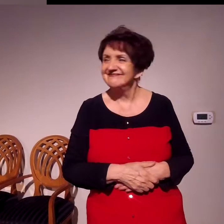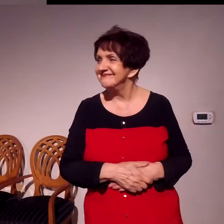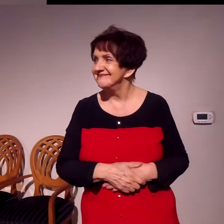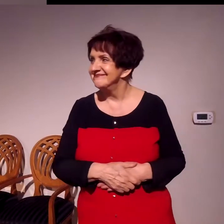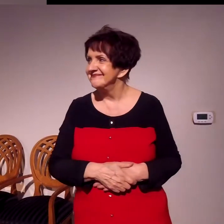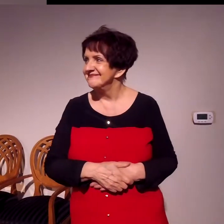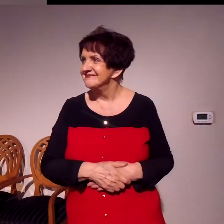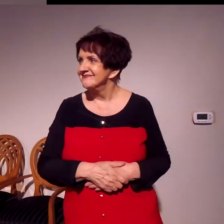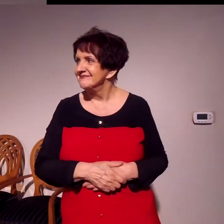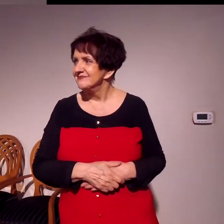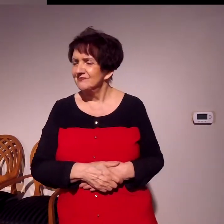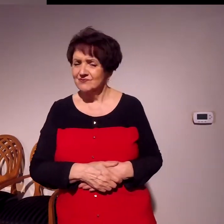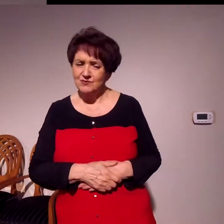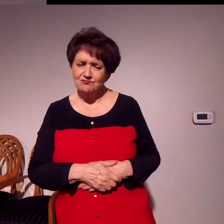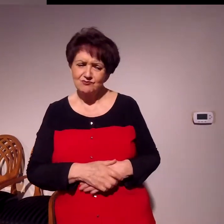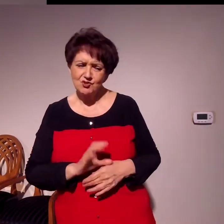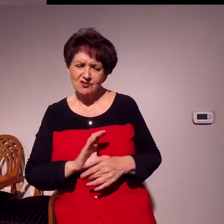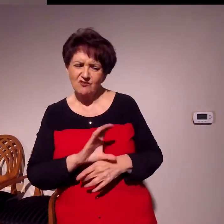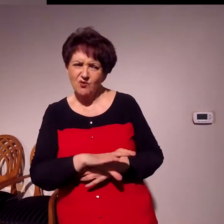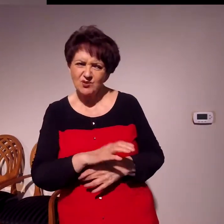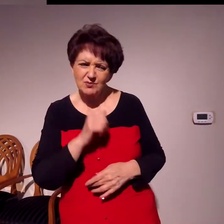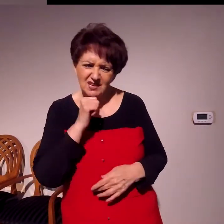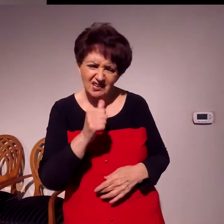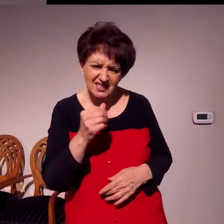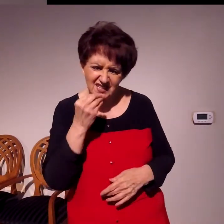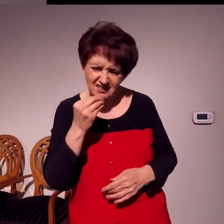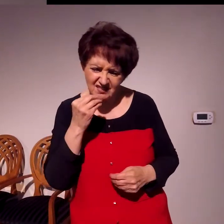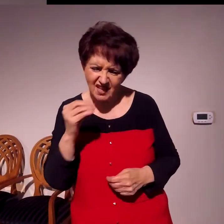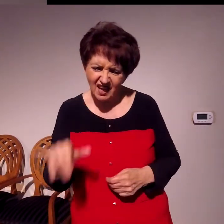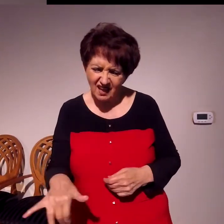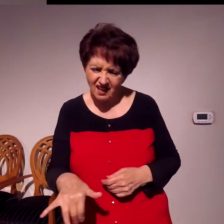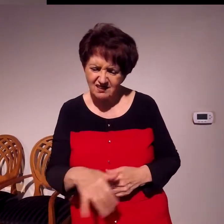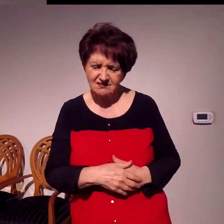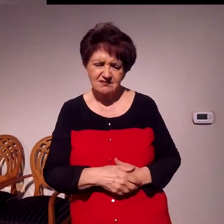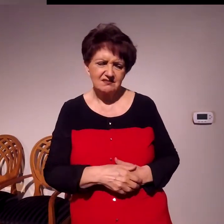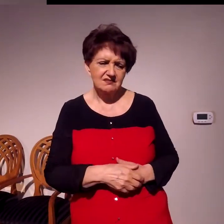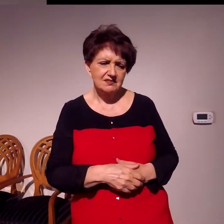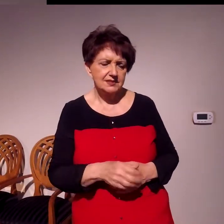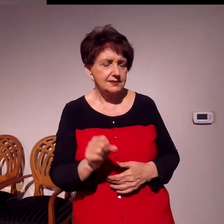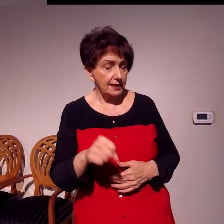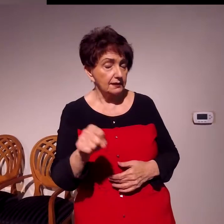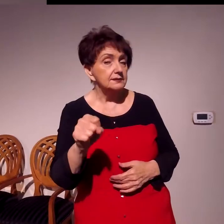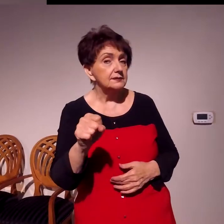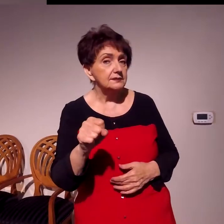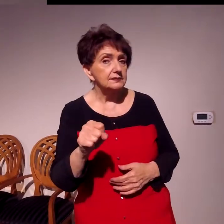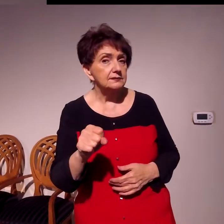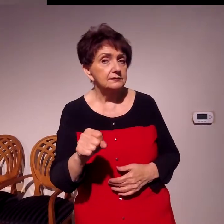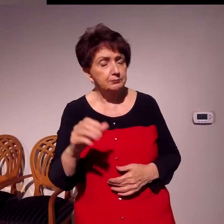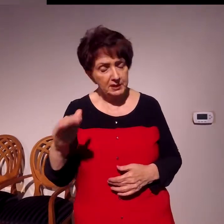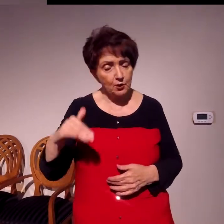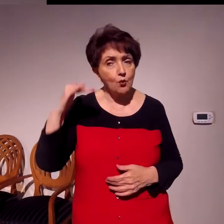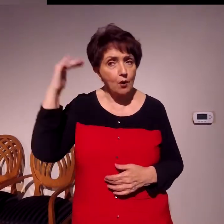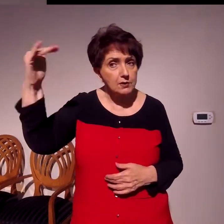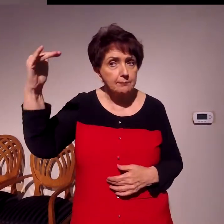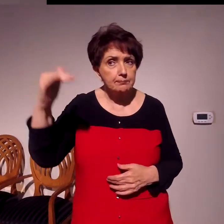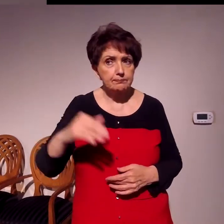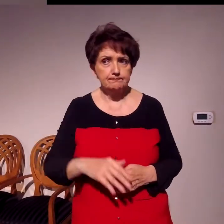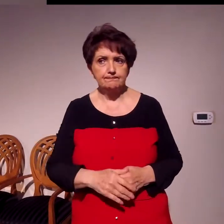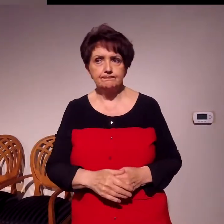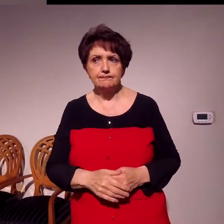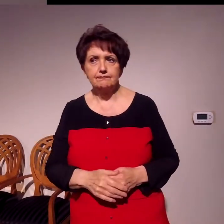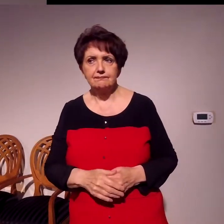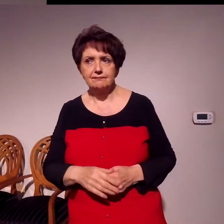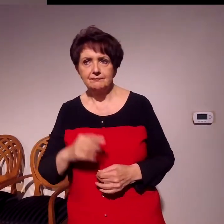Are you going to make me not have that? Yes, actually, I am going to make you not have that. That's called being a grown-up,